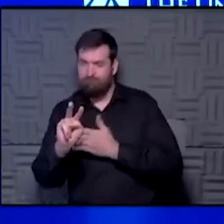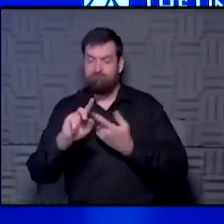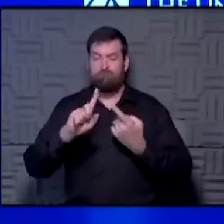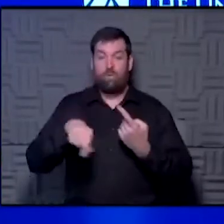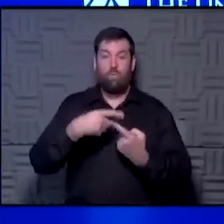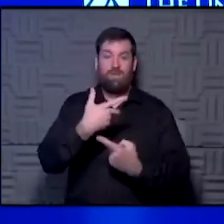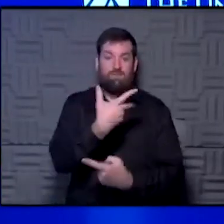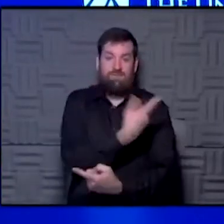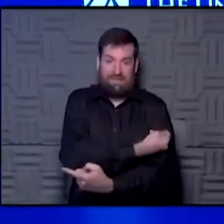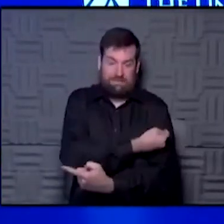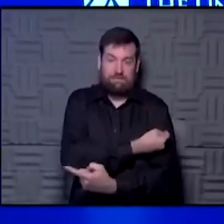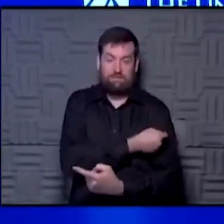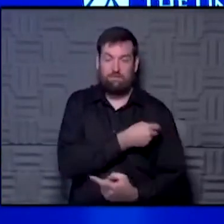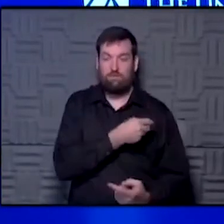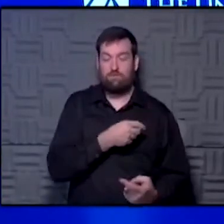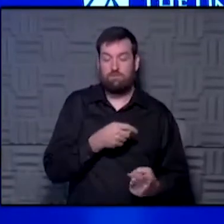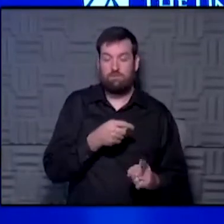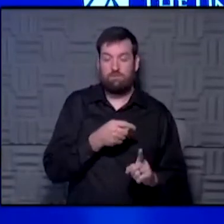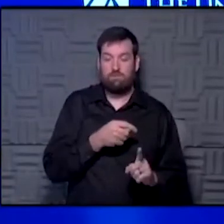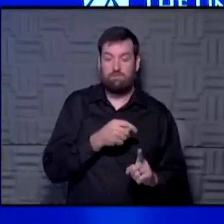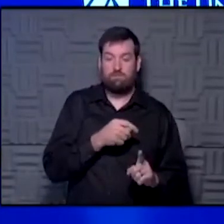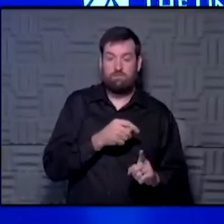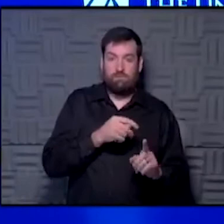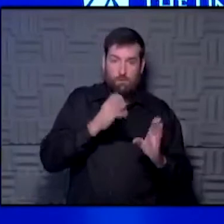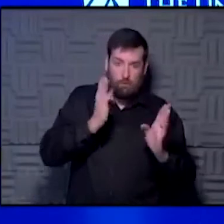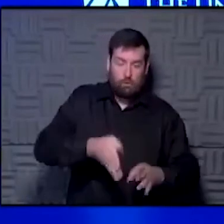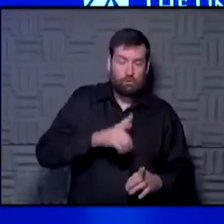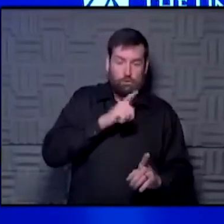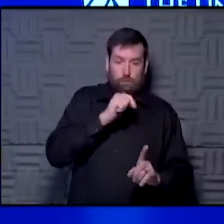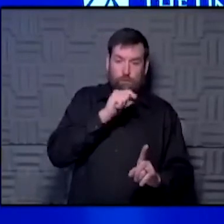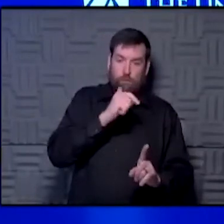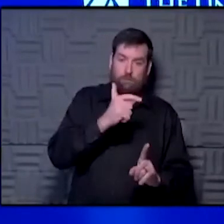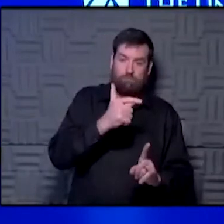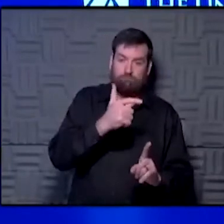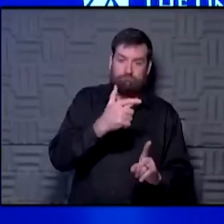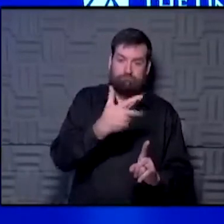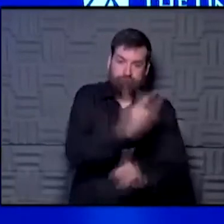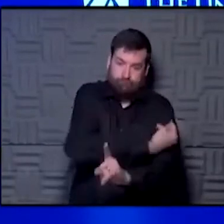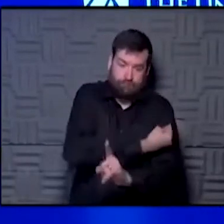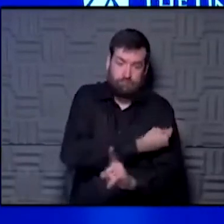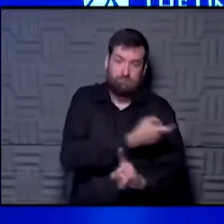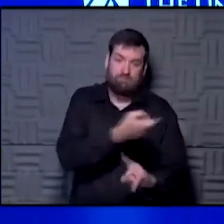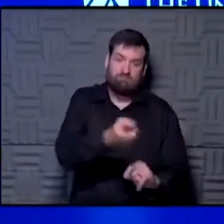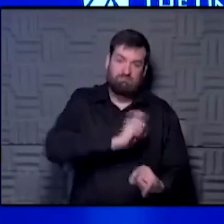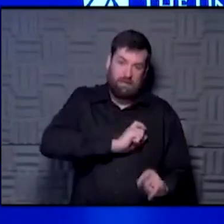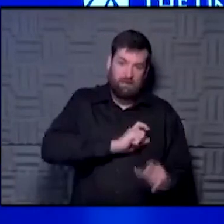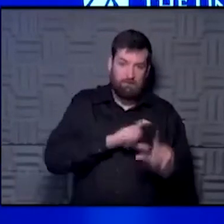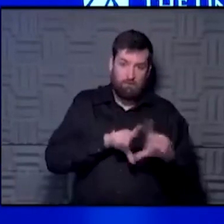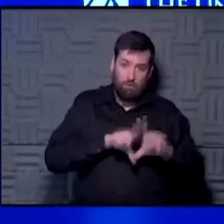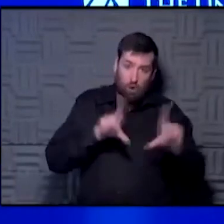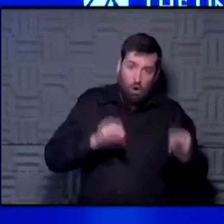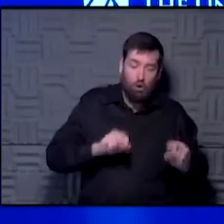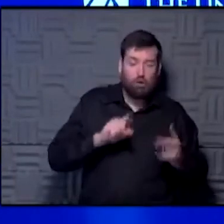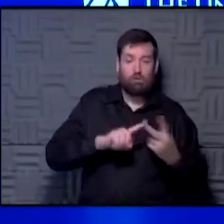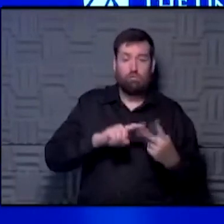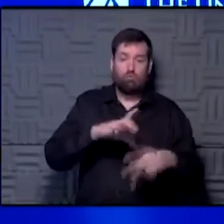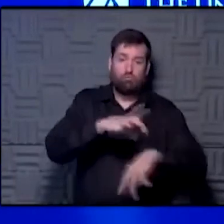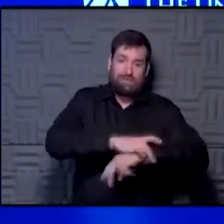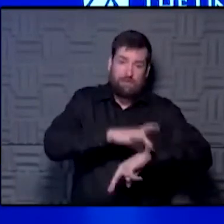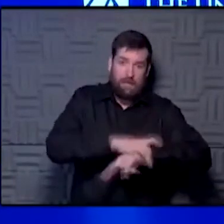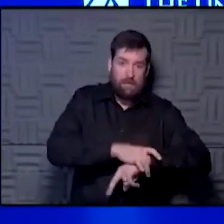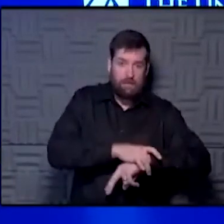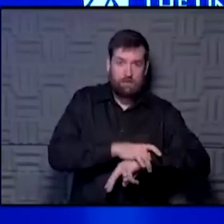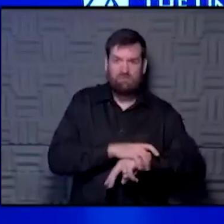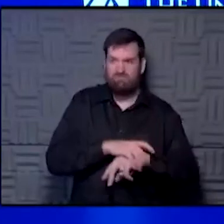get the vaccine, will the person who administers it give you a card or a wristband of some sort saying that you've received it? I can